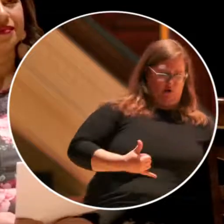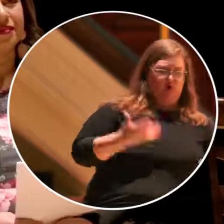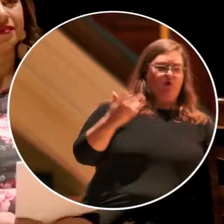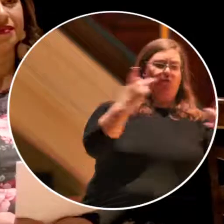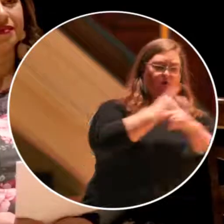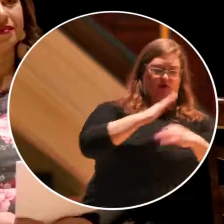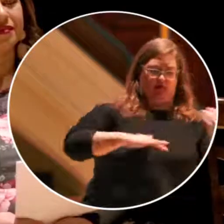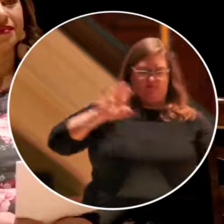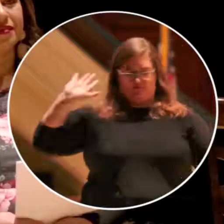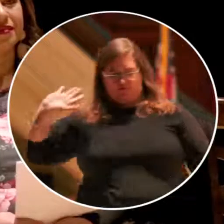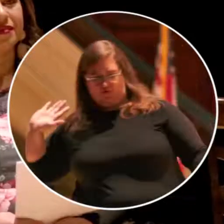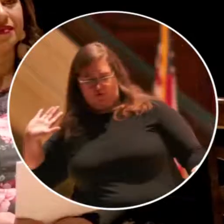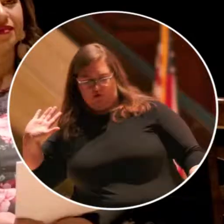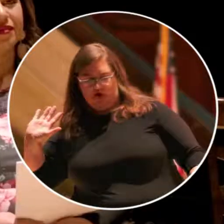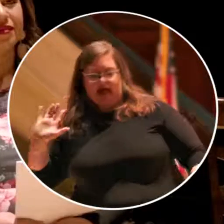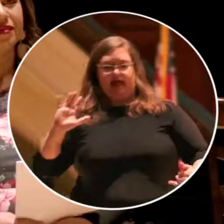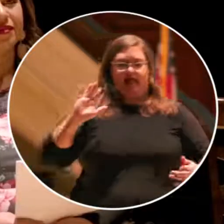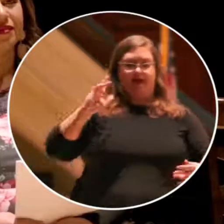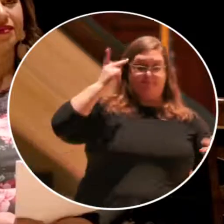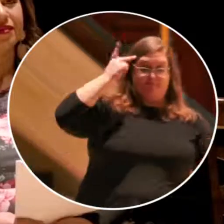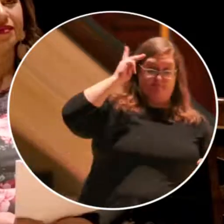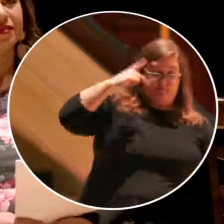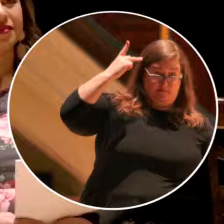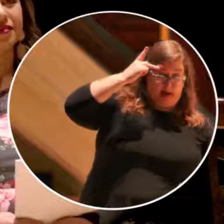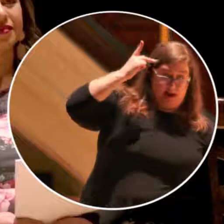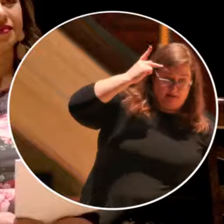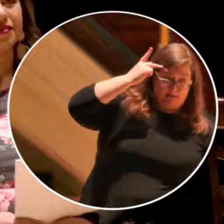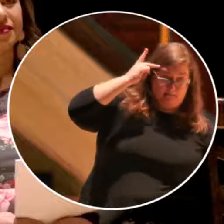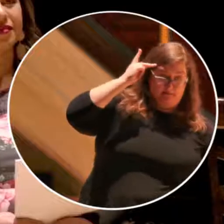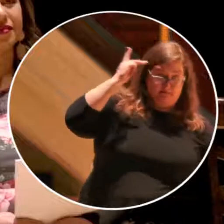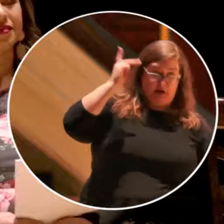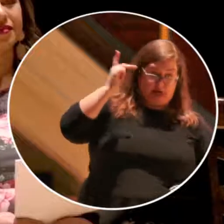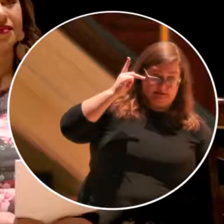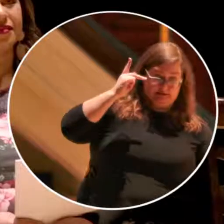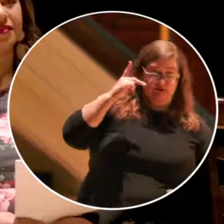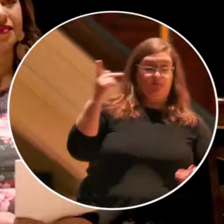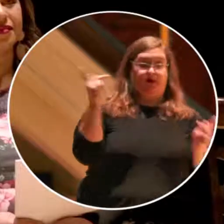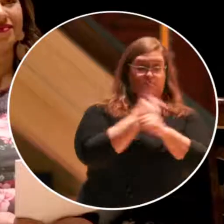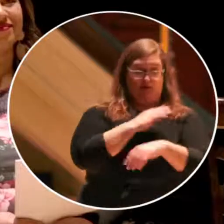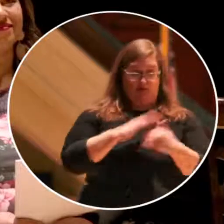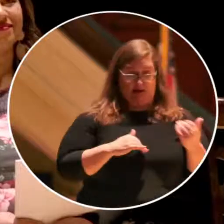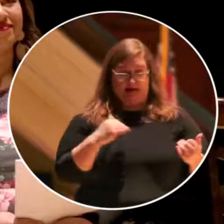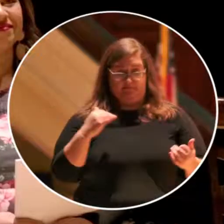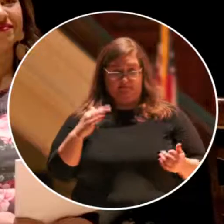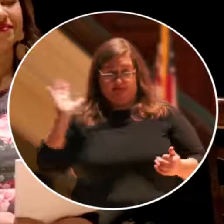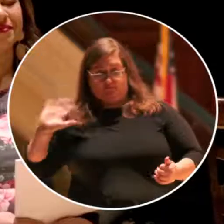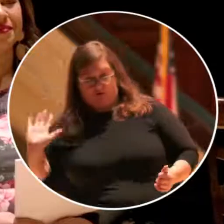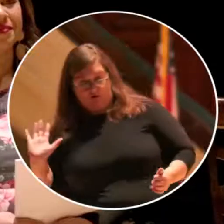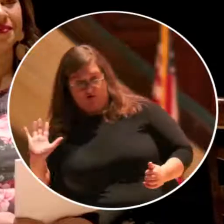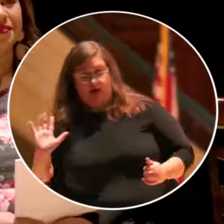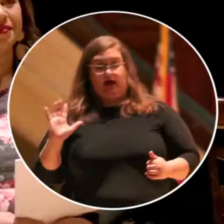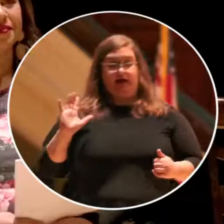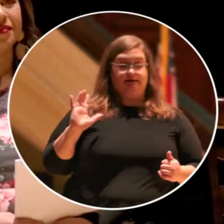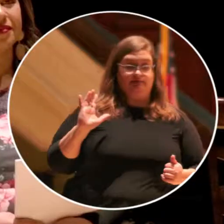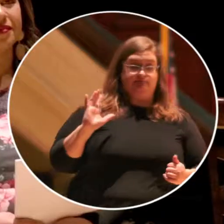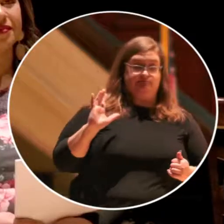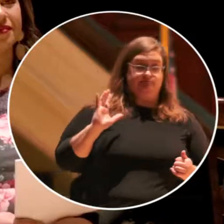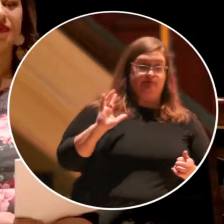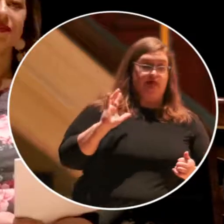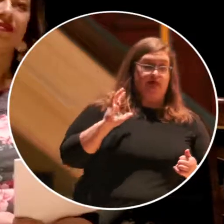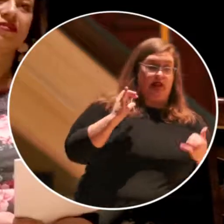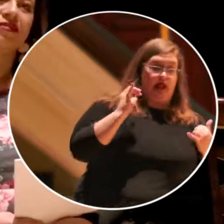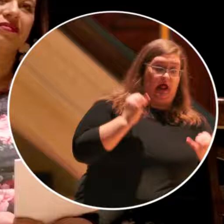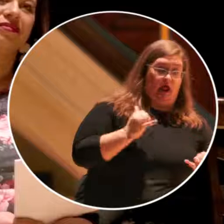than it was in my youth, and that I would be delusional because society has always been this way. And 2, I